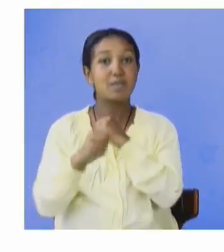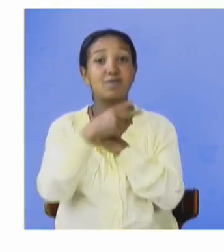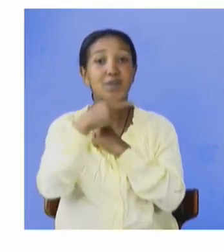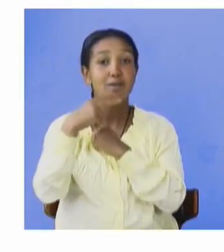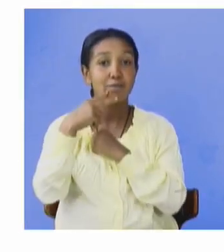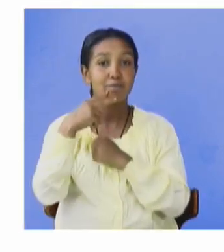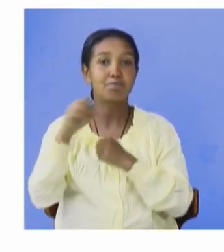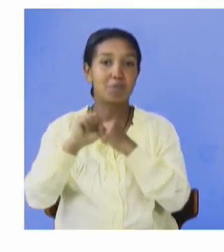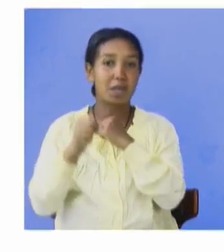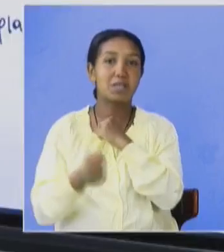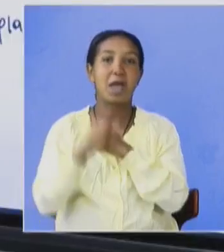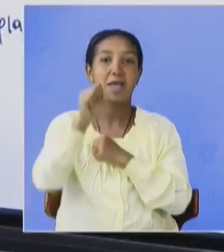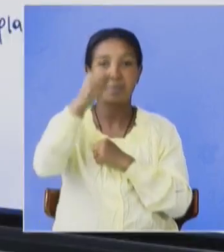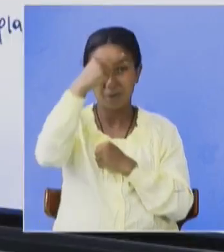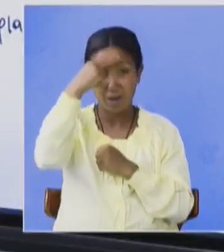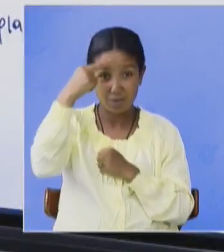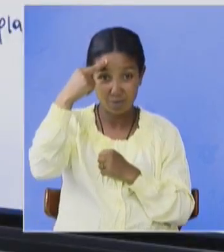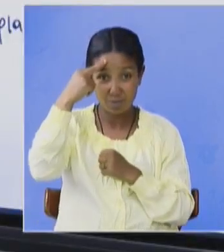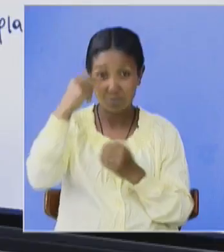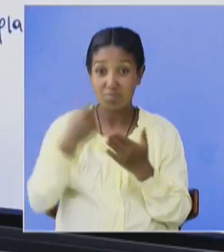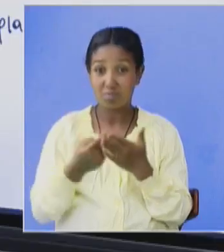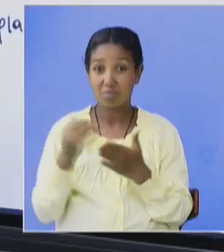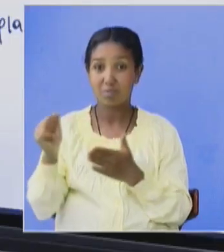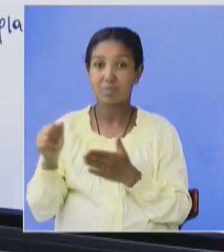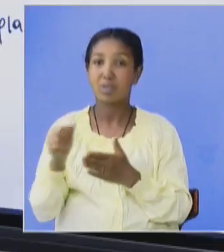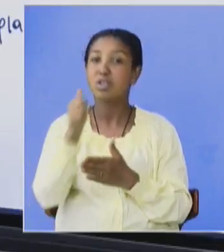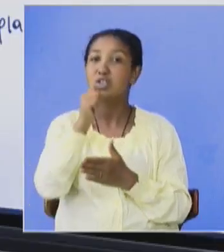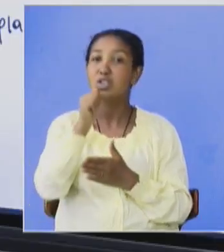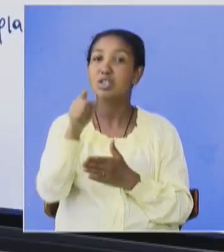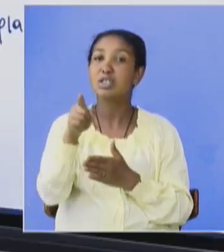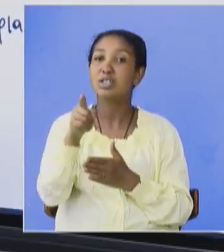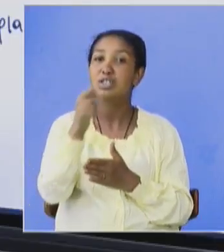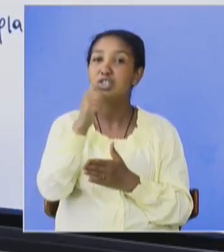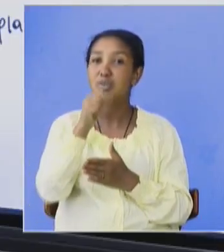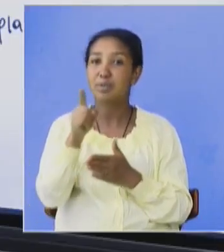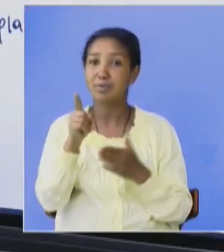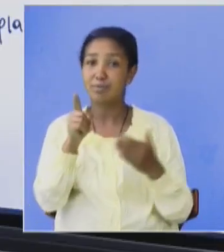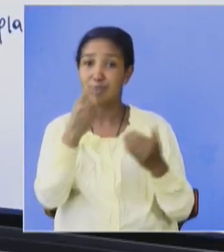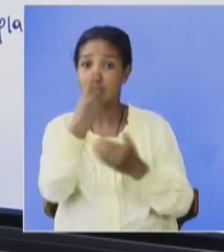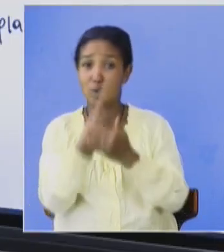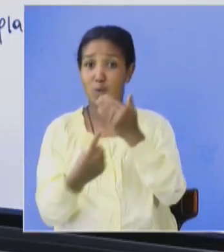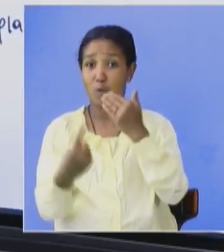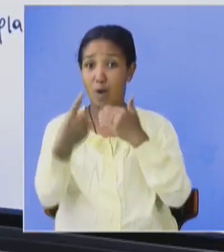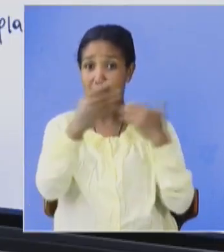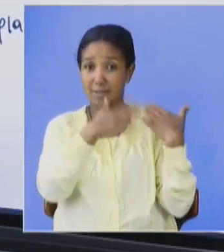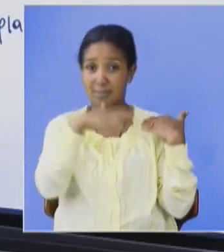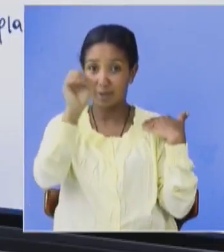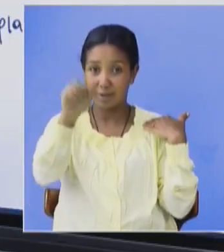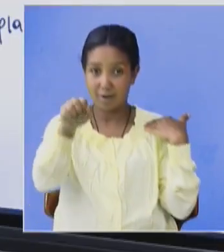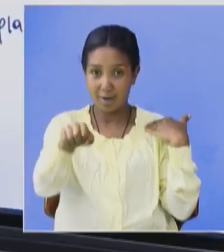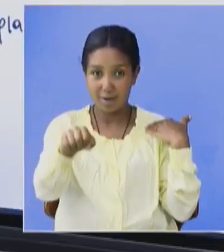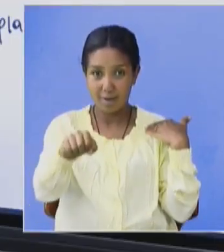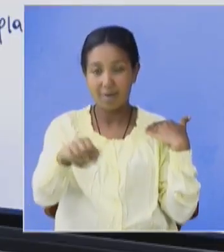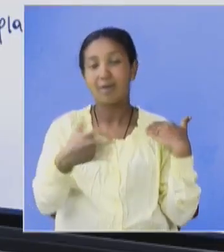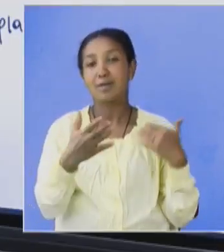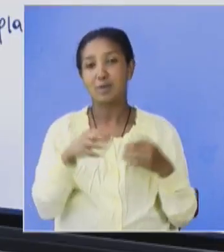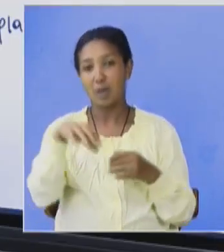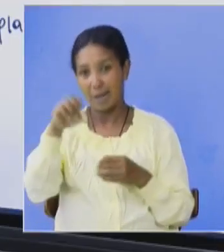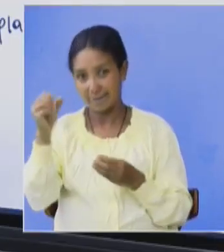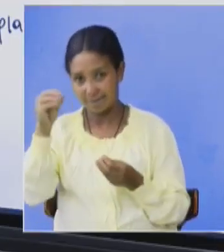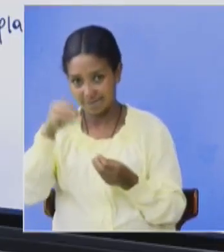add is, because here it is she what? A singular